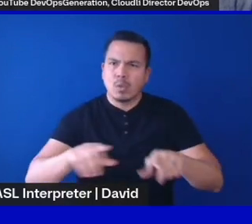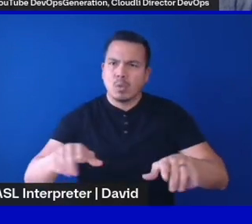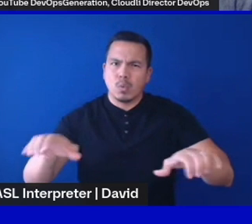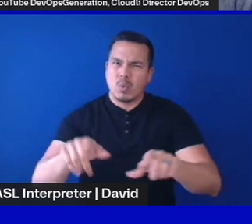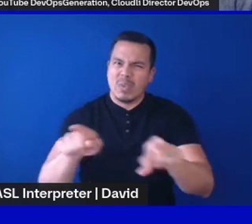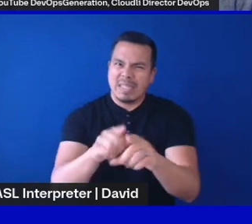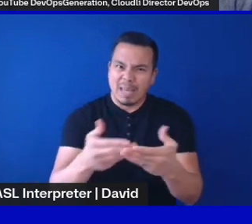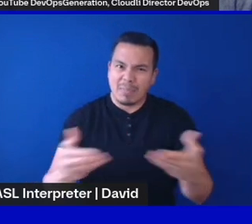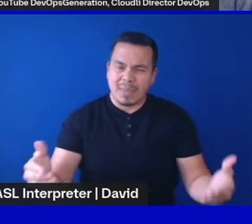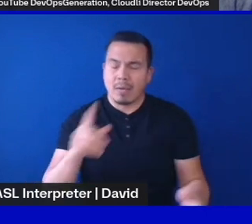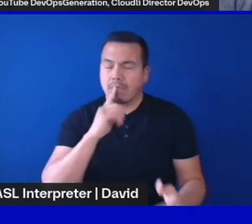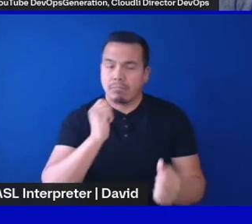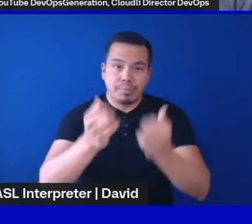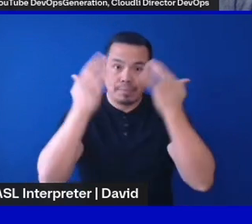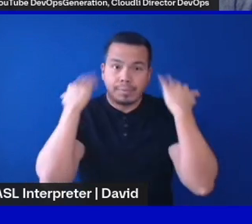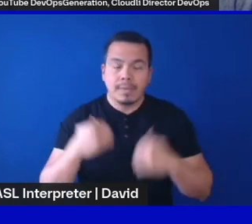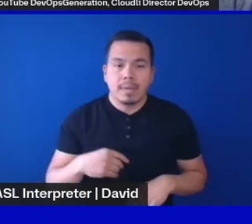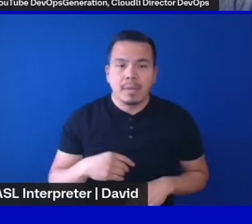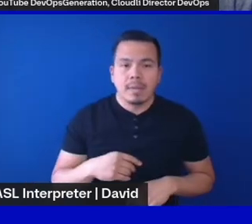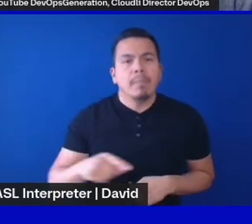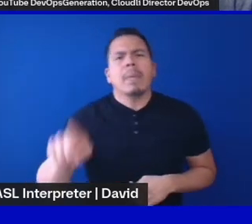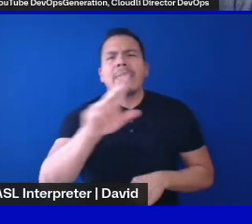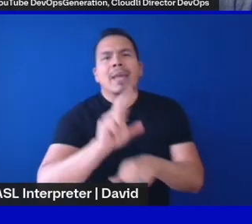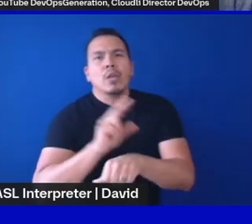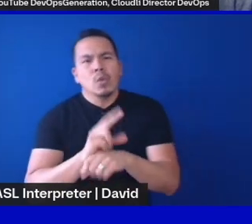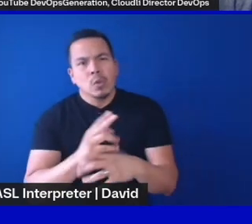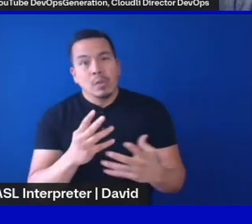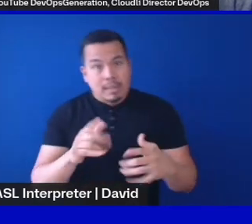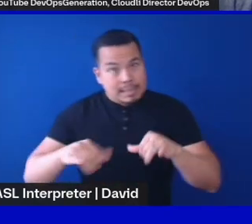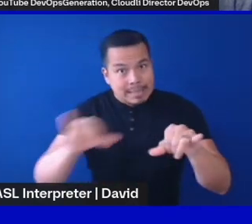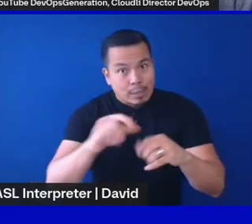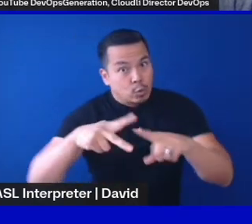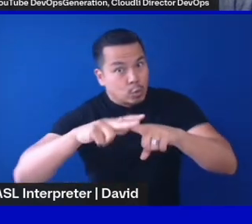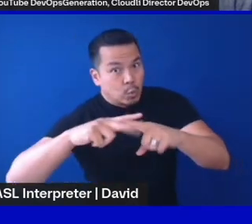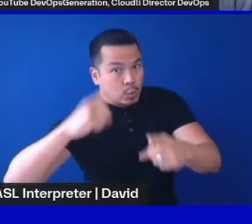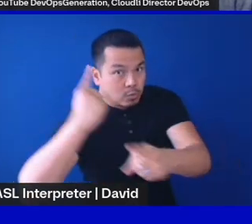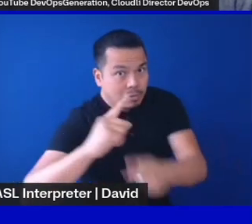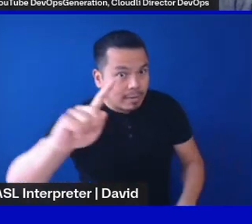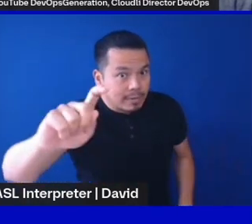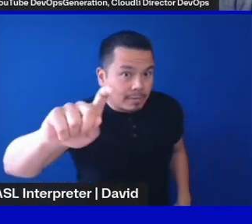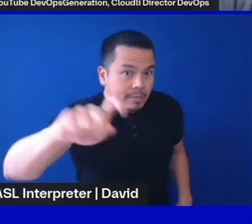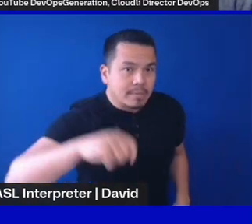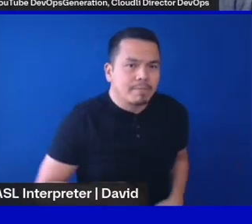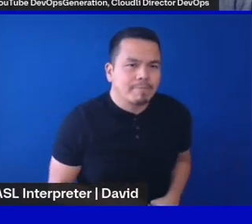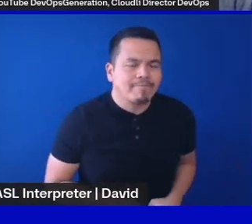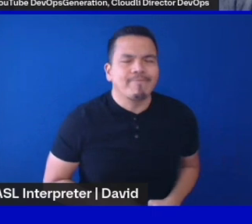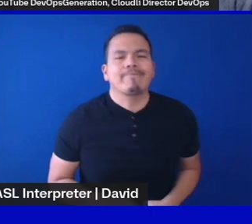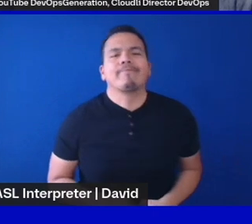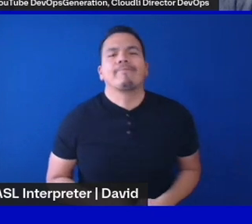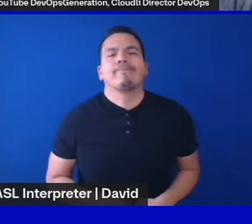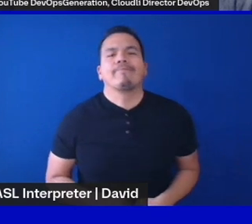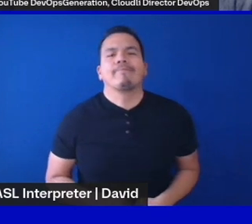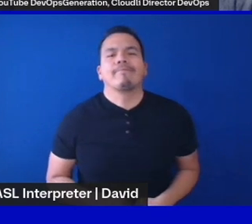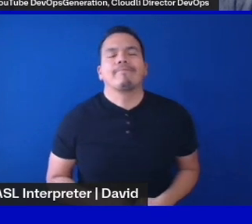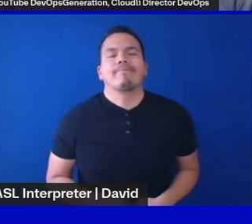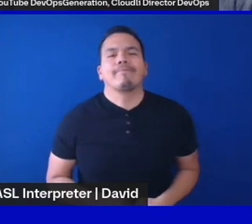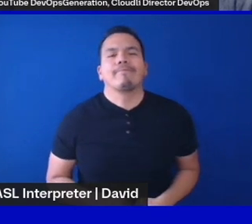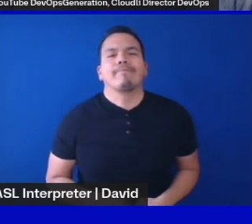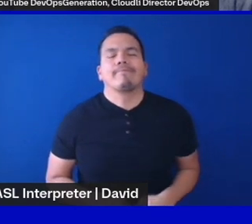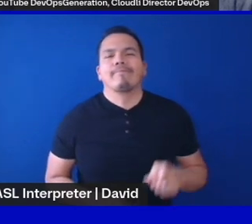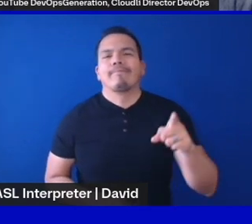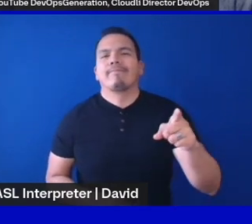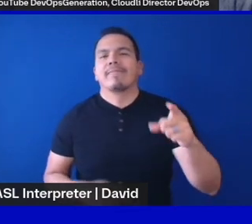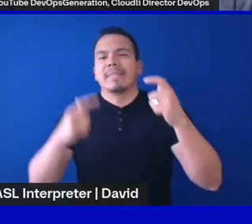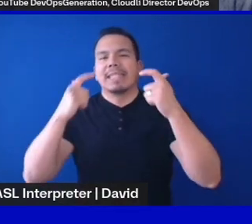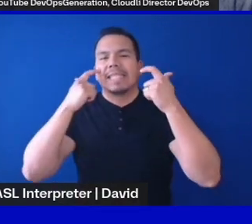Well, at least we're using standard tools that everybody knows, right? Right? Uh-oh. I don't know if anybody